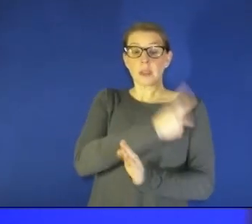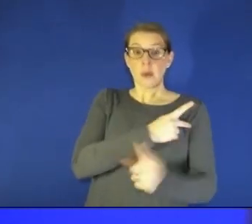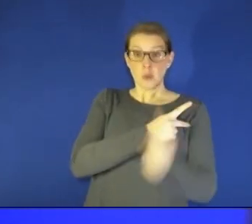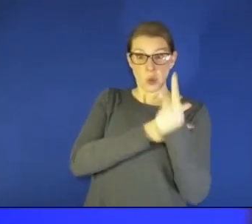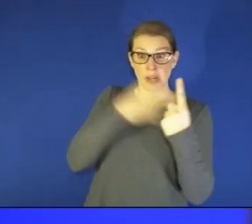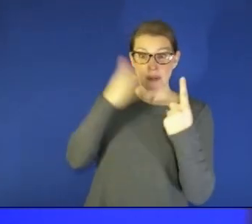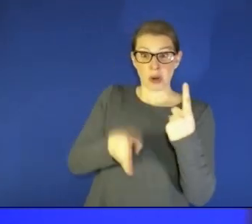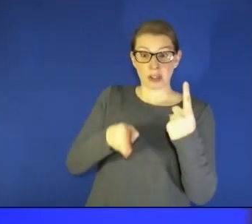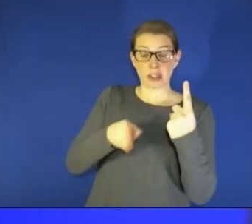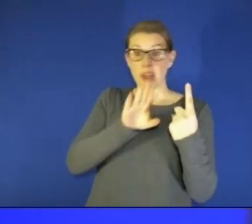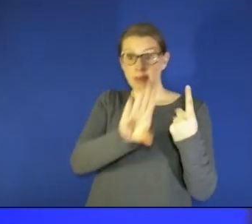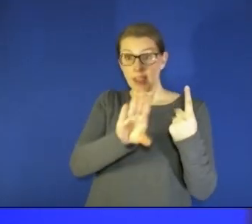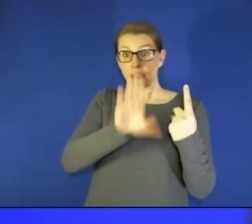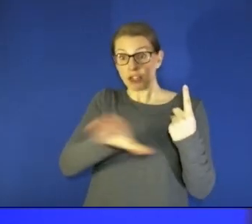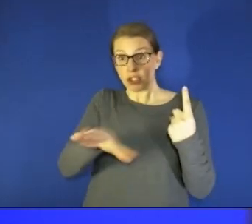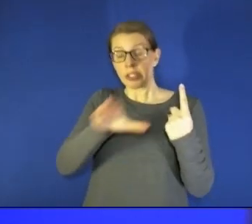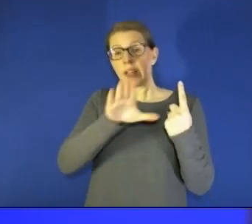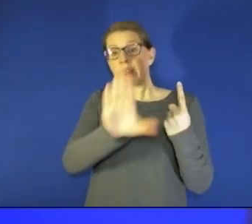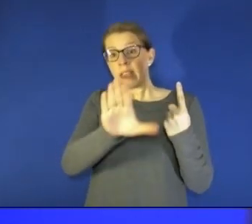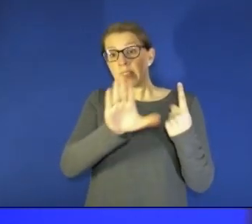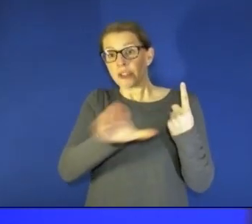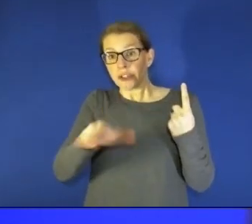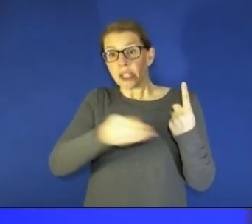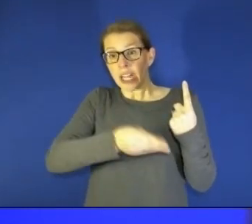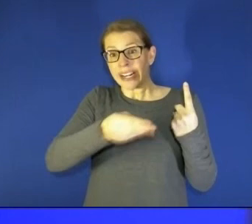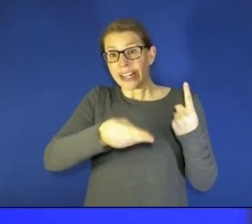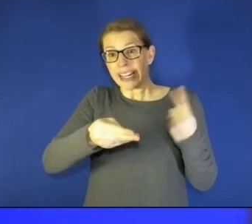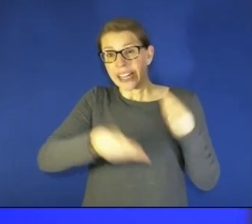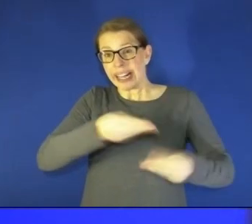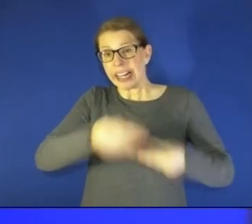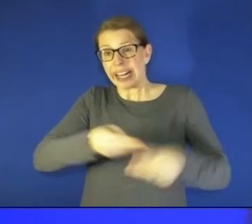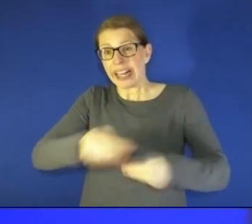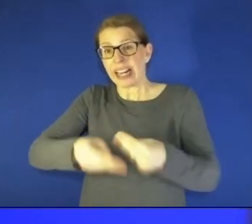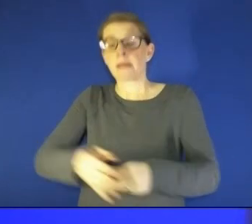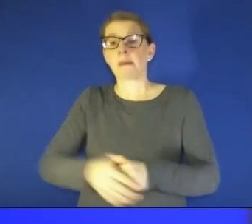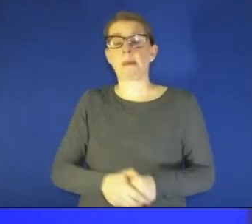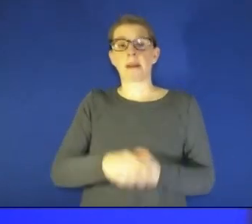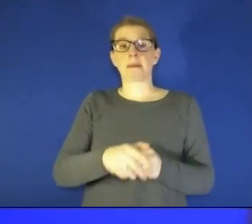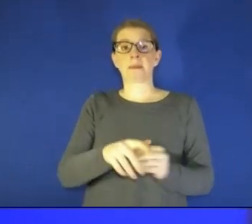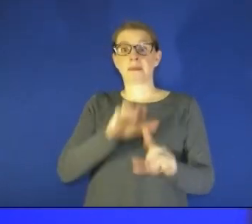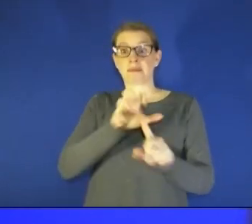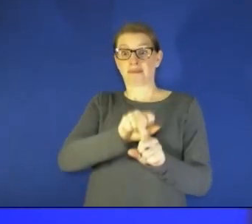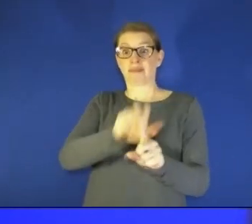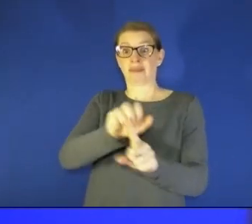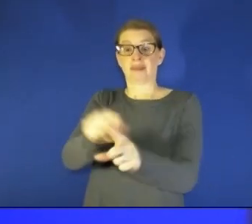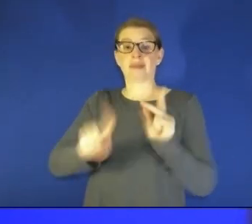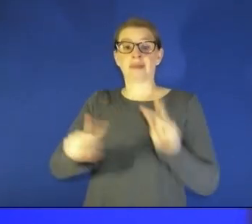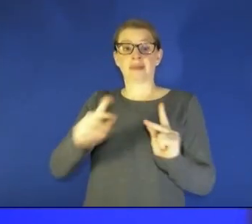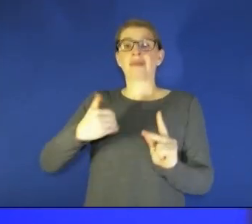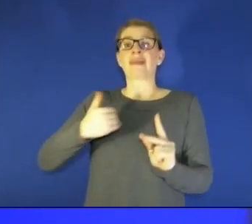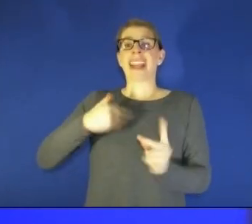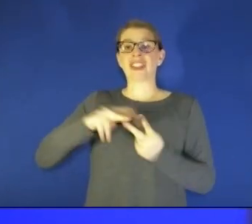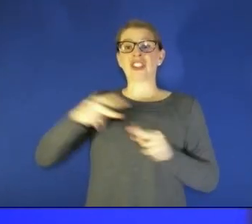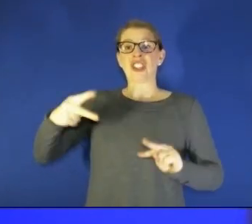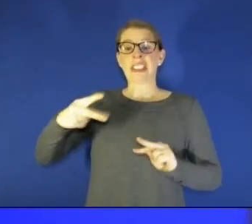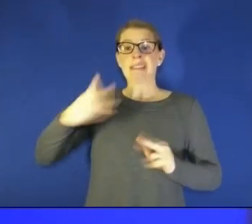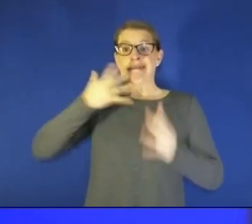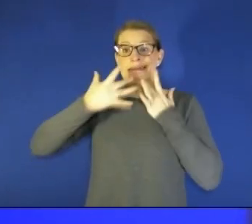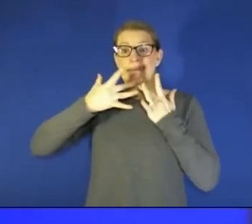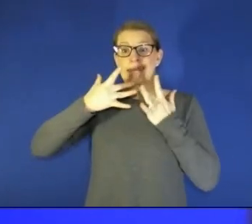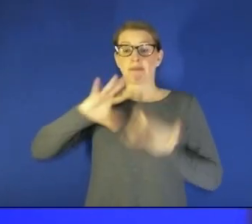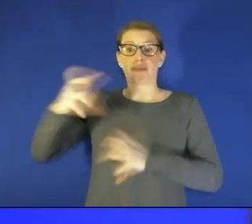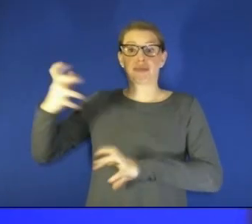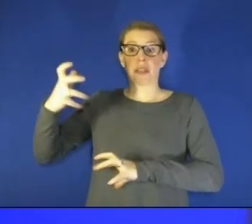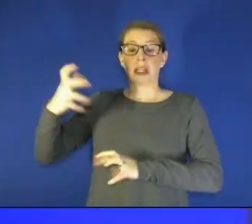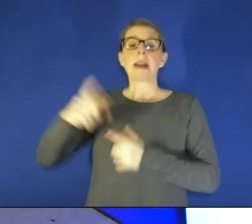offspring, and you can cascade down the family to identify the people that have the genetic defect. And once you know you have it, then you can screen